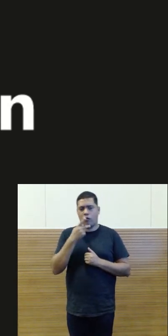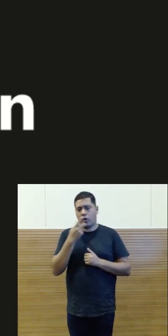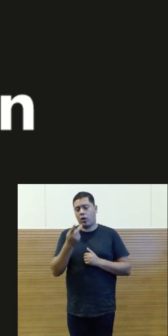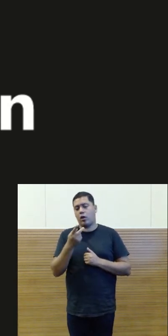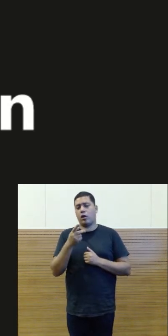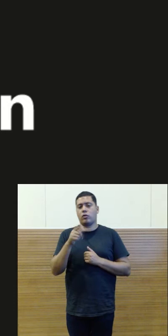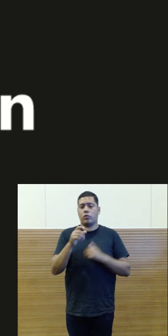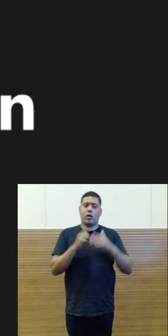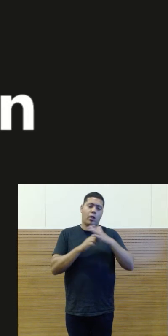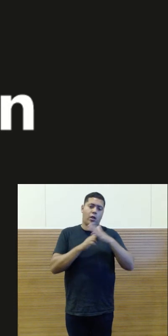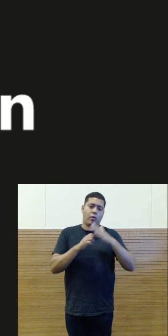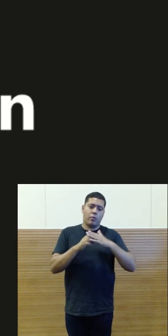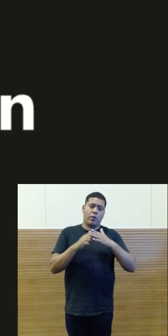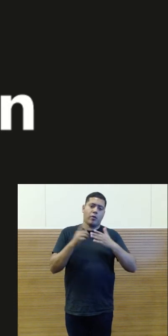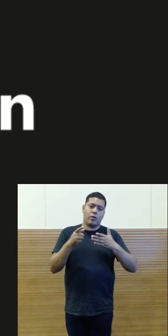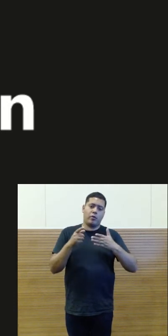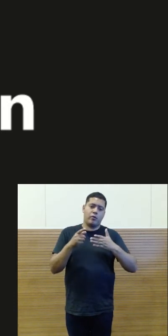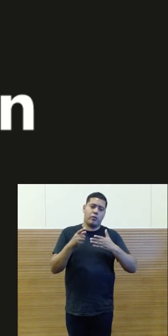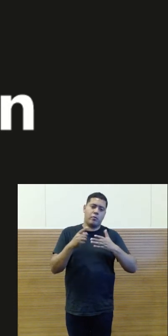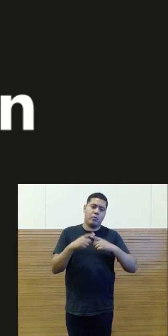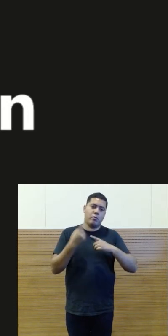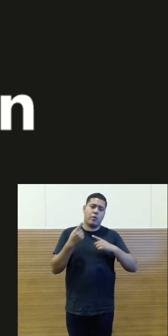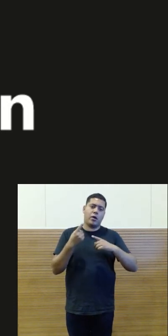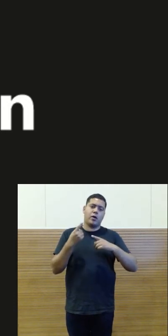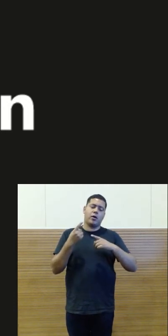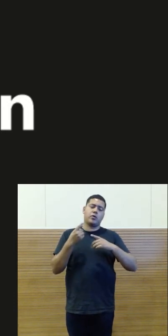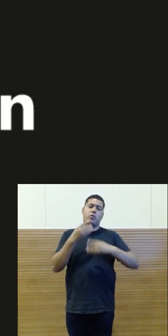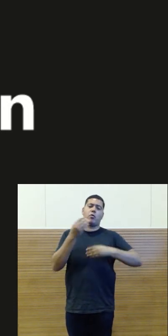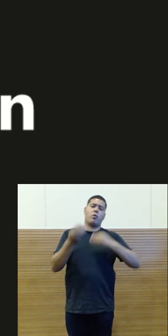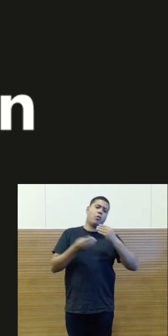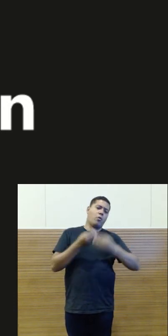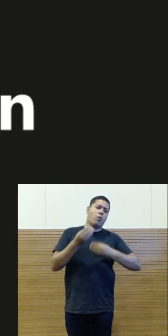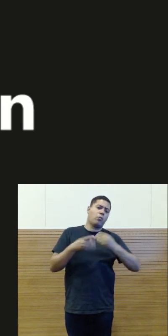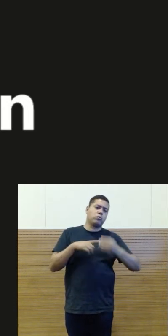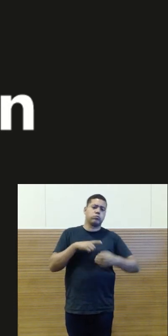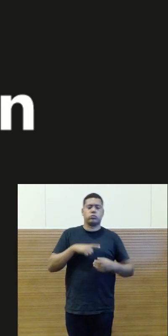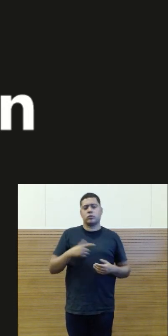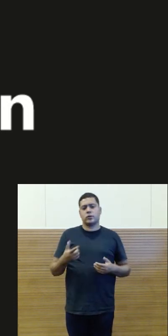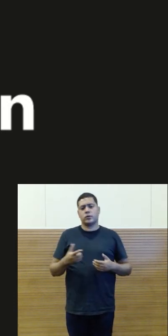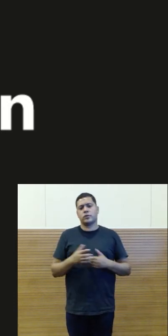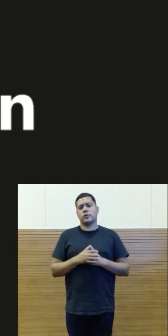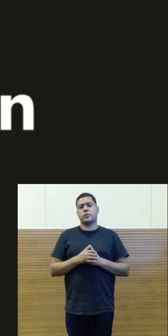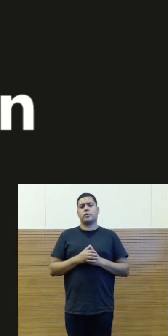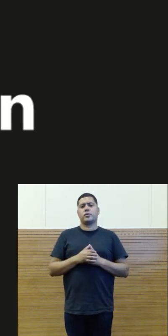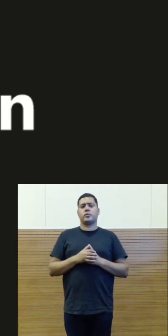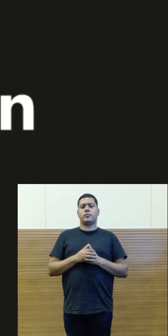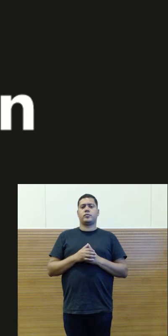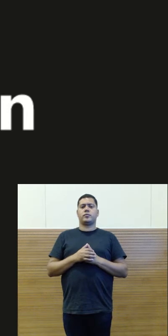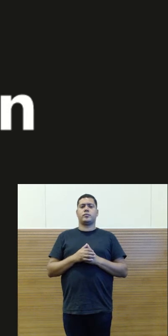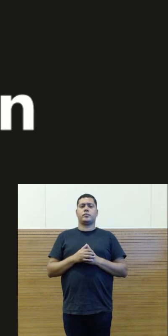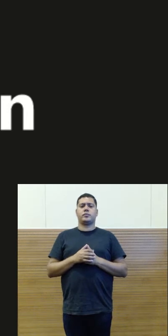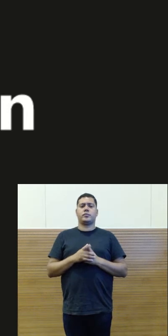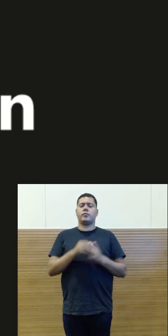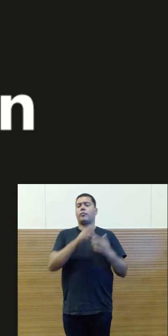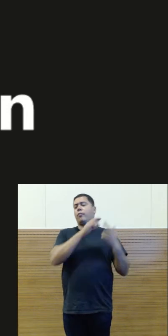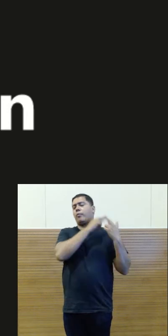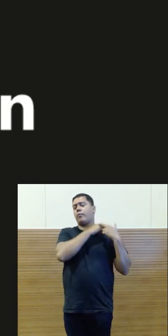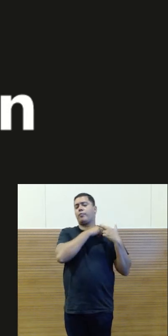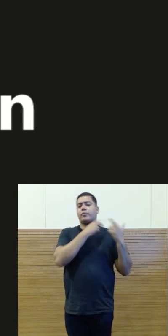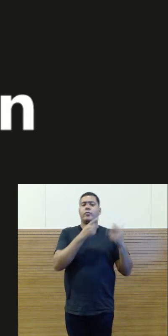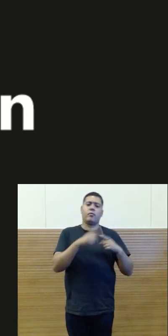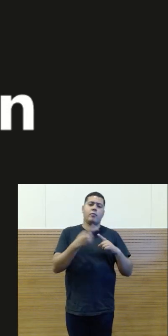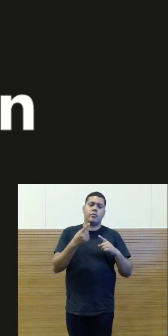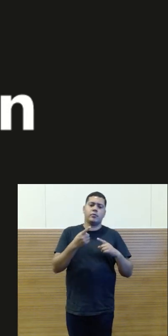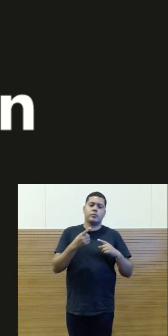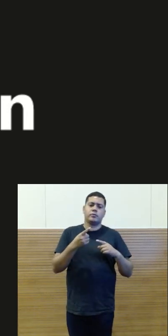bay? The second thing I want to mention, which again is supportive of what Carlos is saying, and I think one